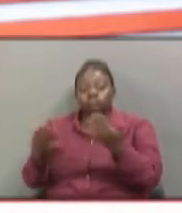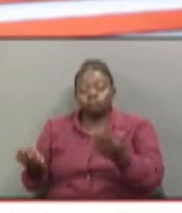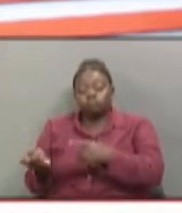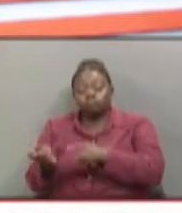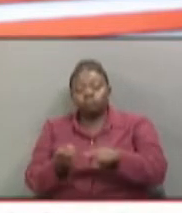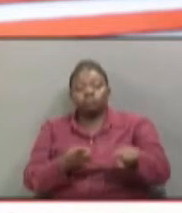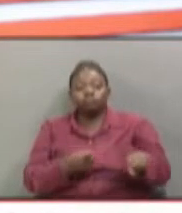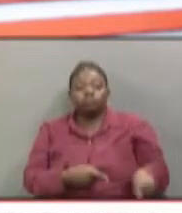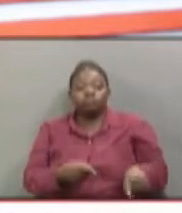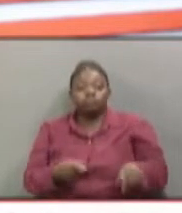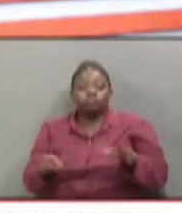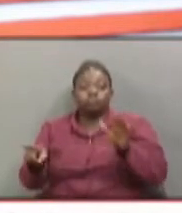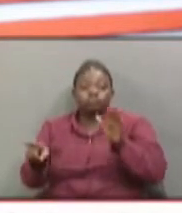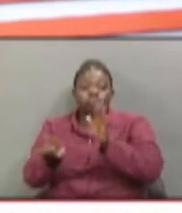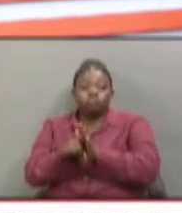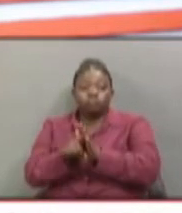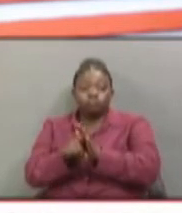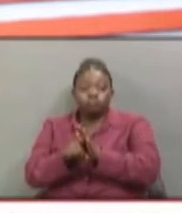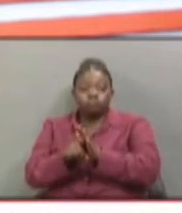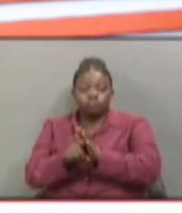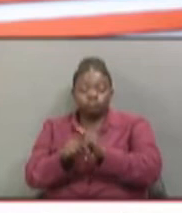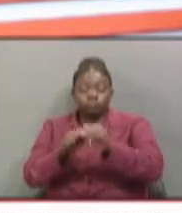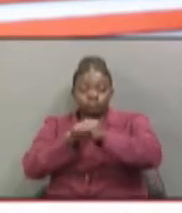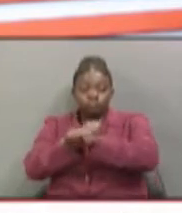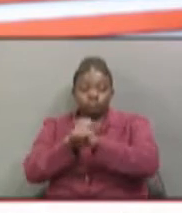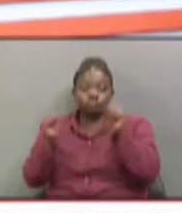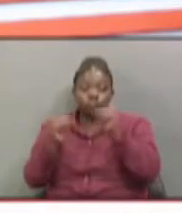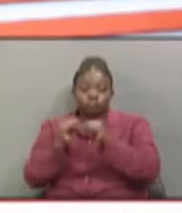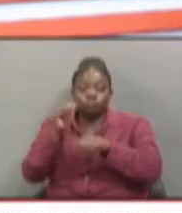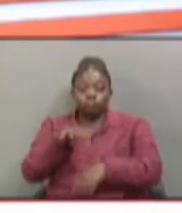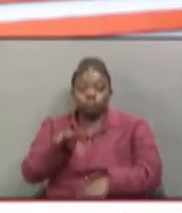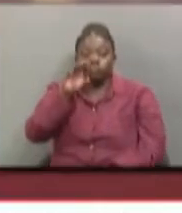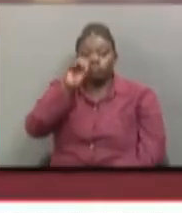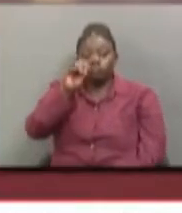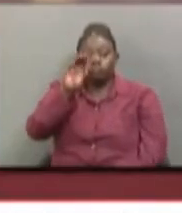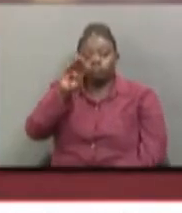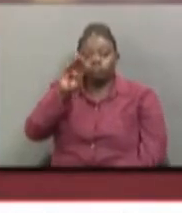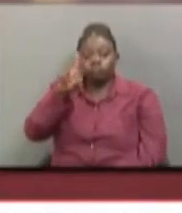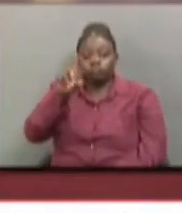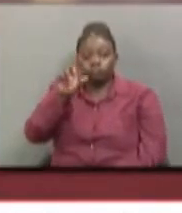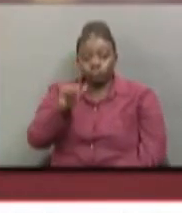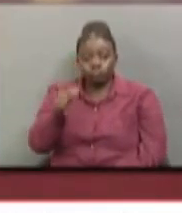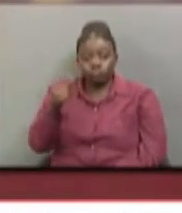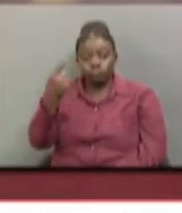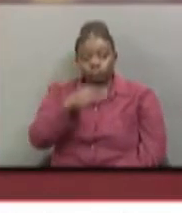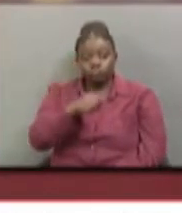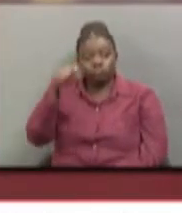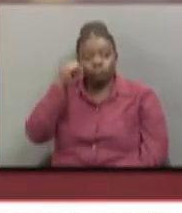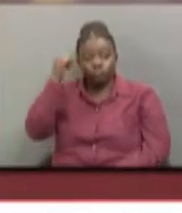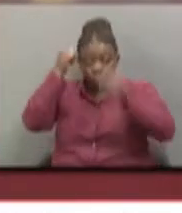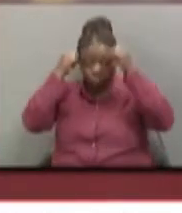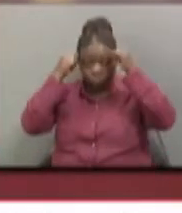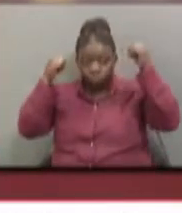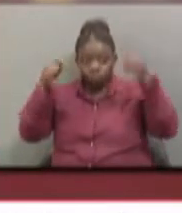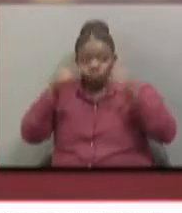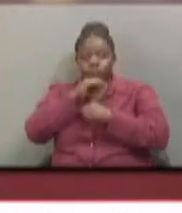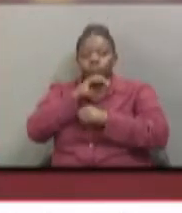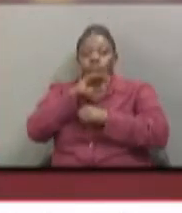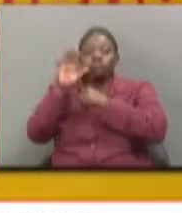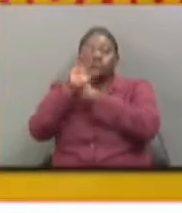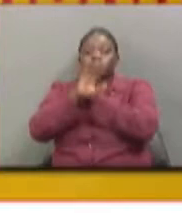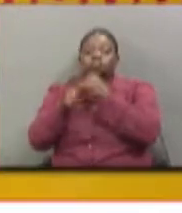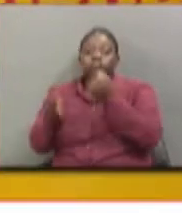tugayaliridde ebyateereddwawo okwewala ekirwadde kino eky'Ebola. Olunaku lwaggulo Pulezidenti Yoweri Museveni we yabadde ayogerako eri